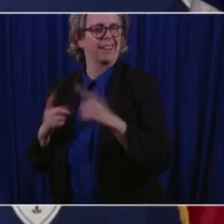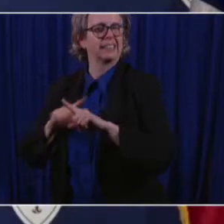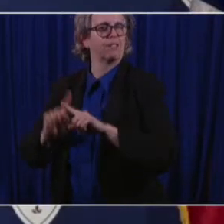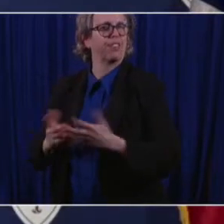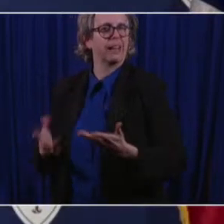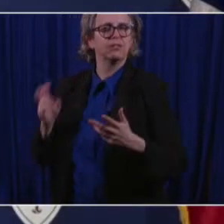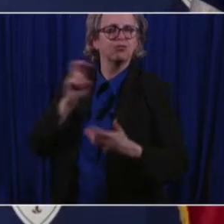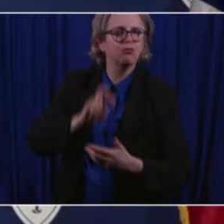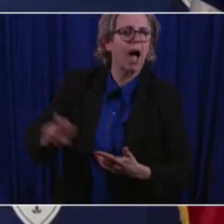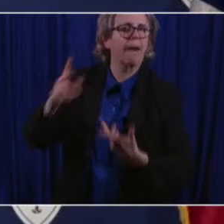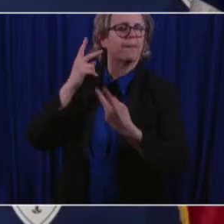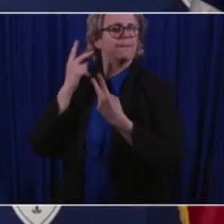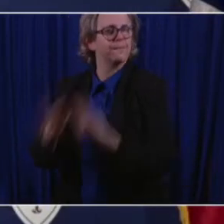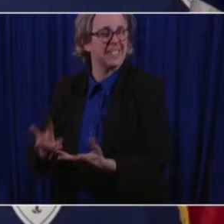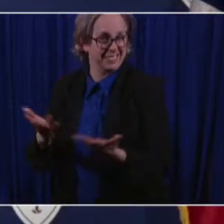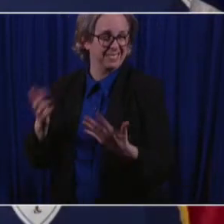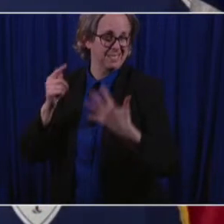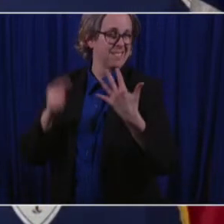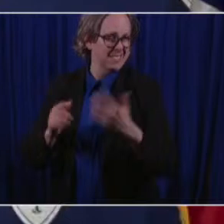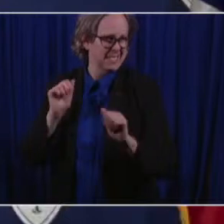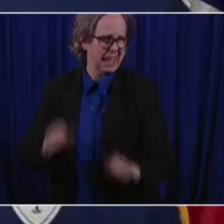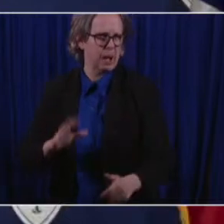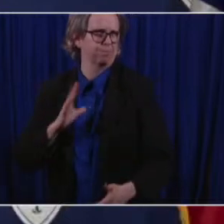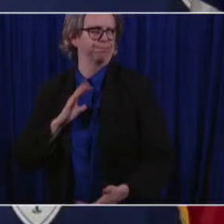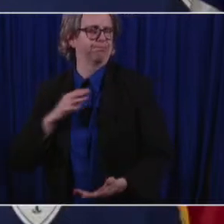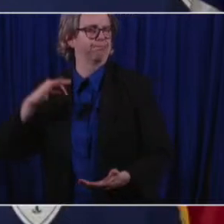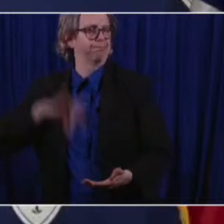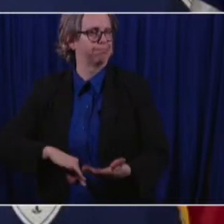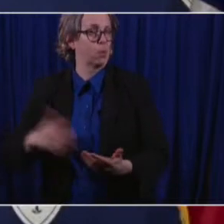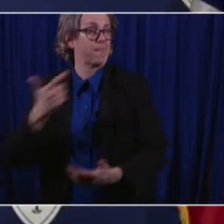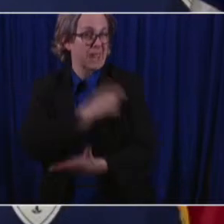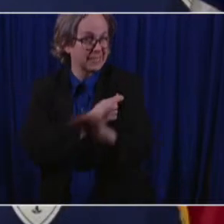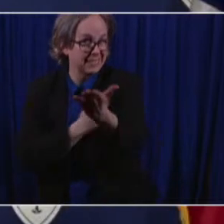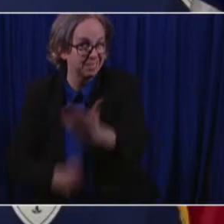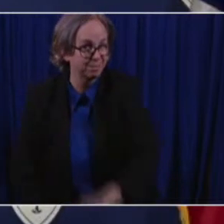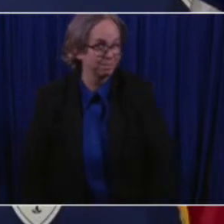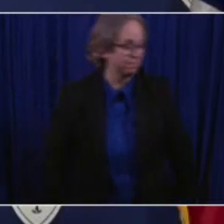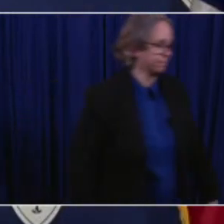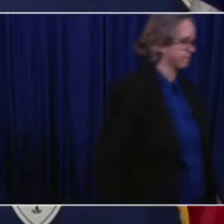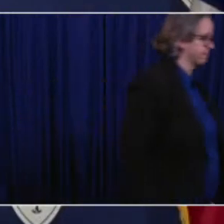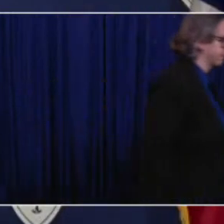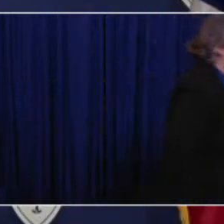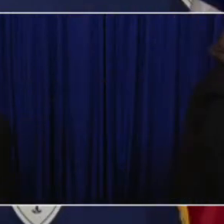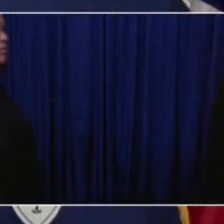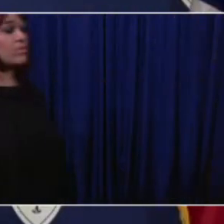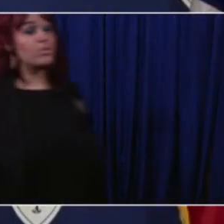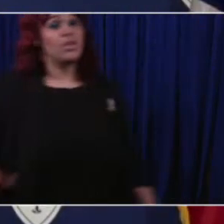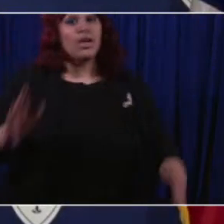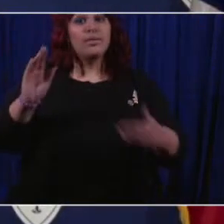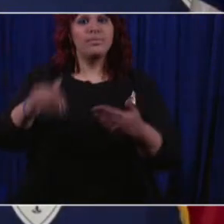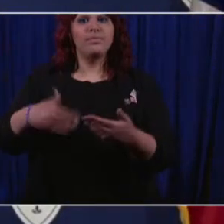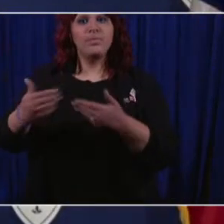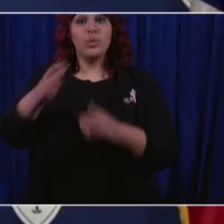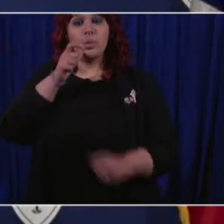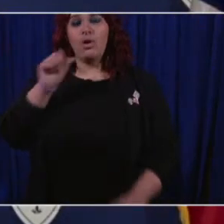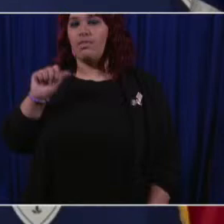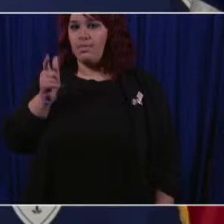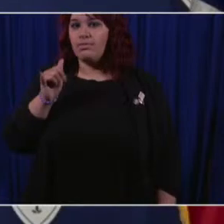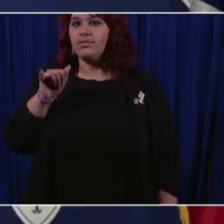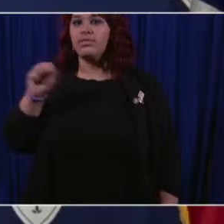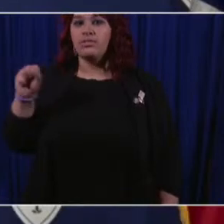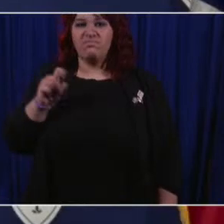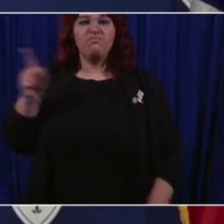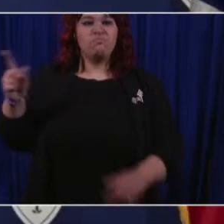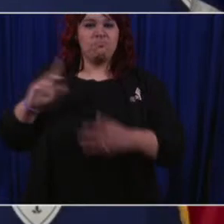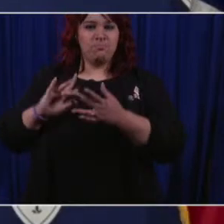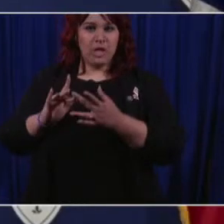Next question online is from Alexis Moberger at WSYX in Columbus. Hi, Governor. Now that Franklin County has